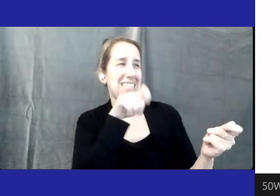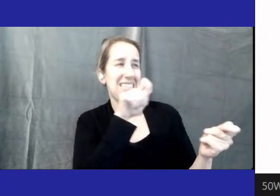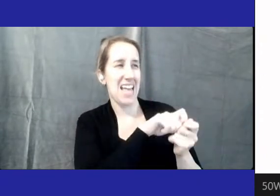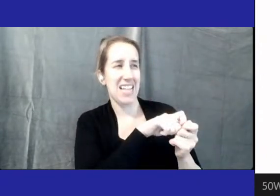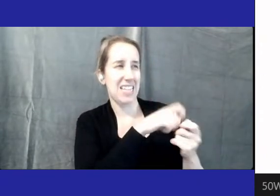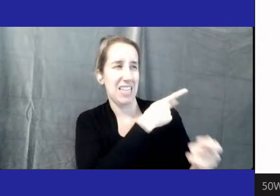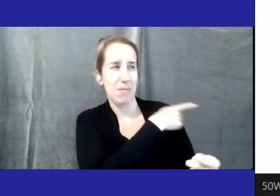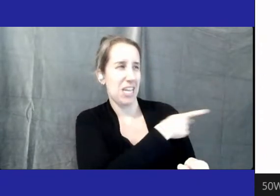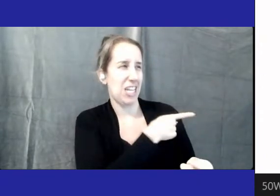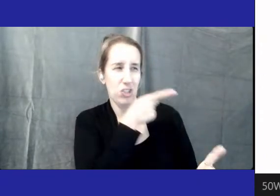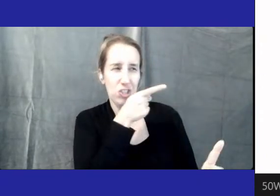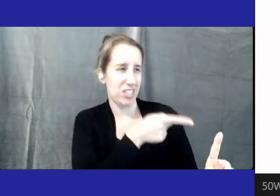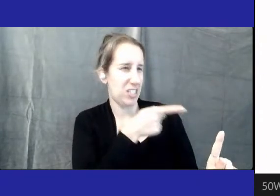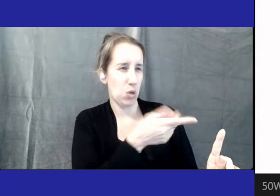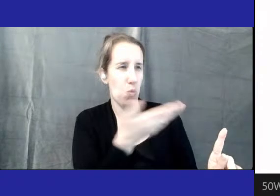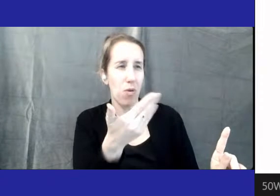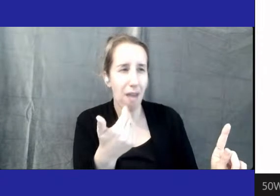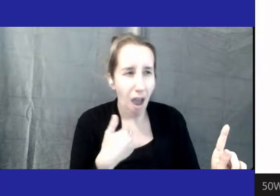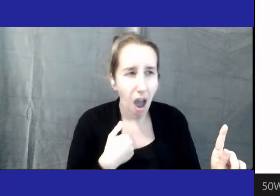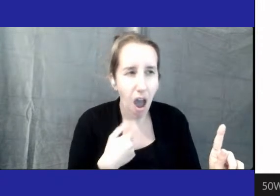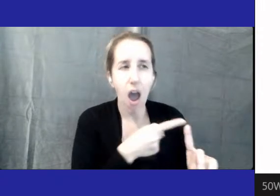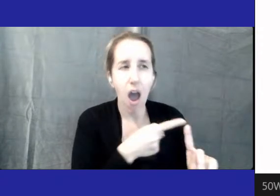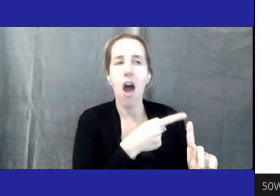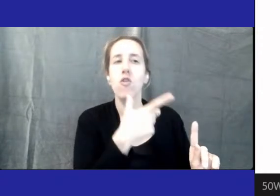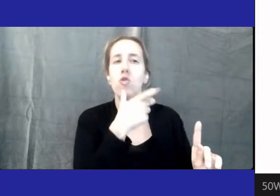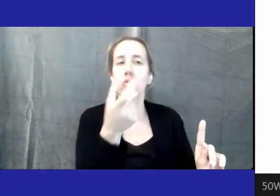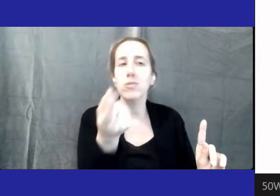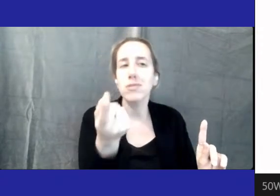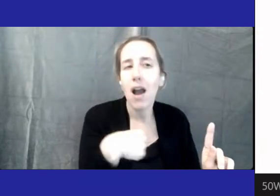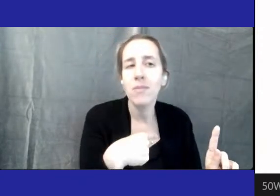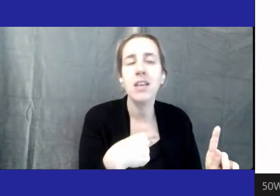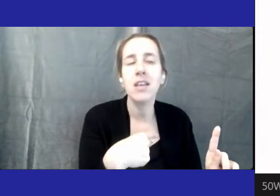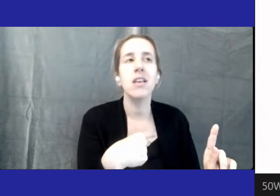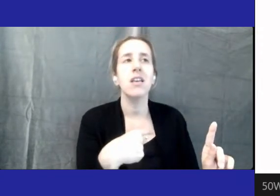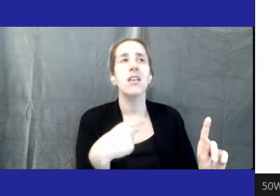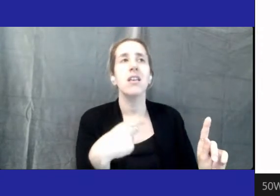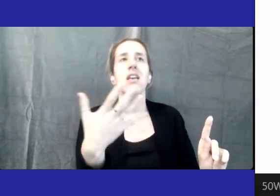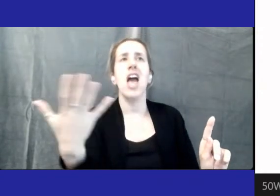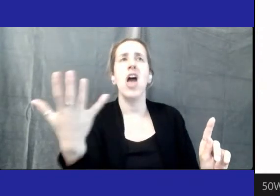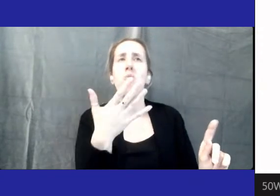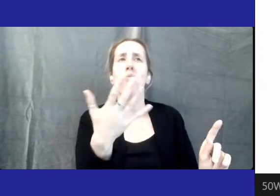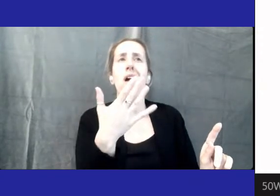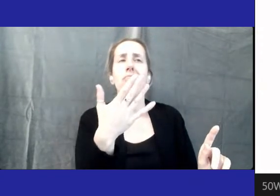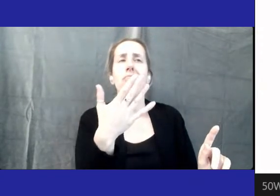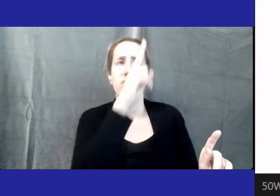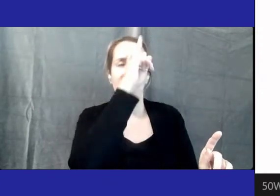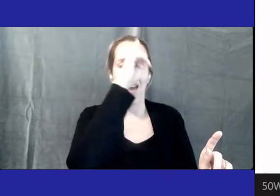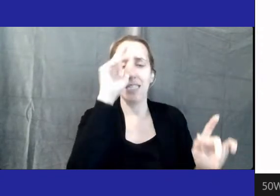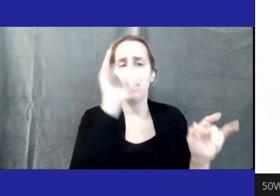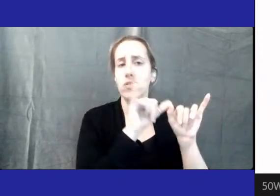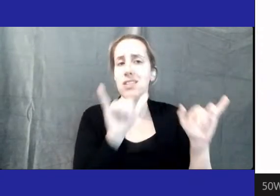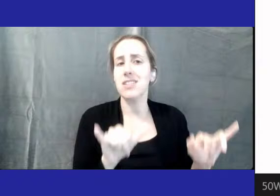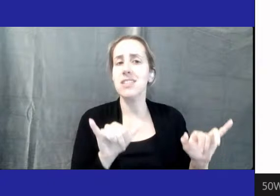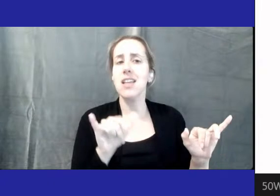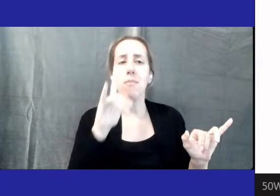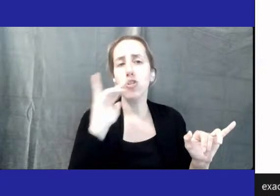what conditions they may have and what the nature of like the hospital system might be going on, like who they can and